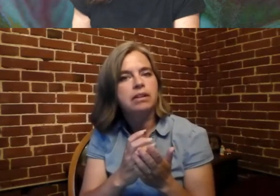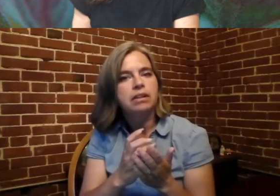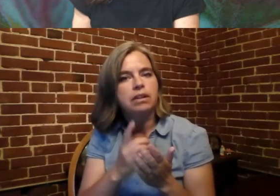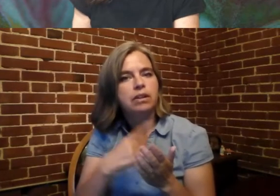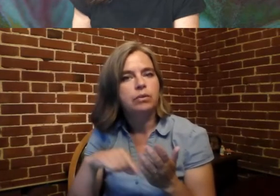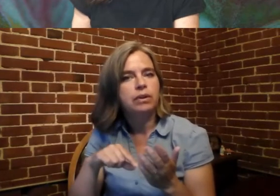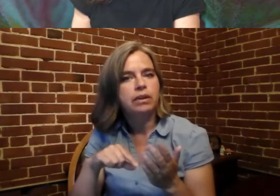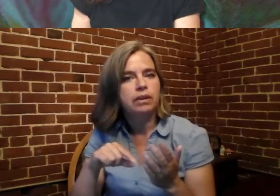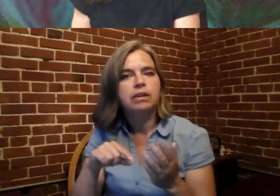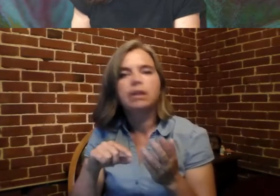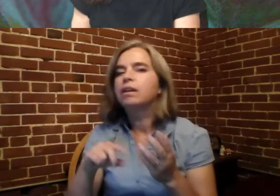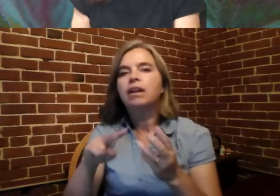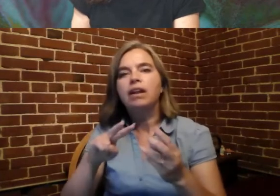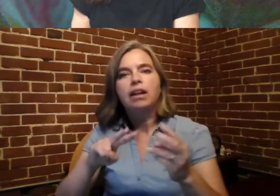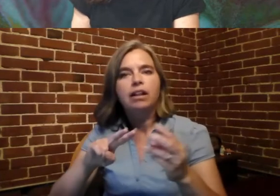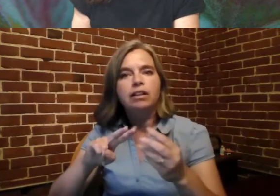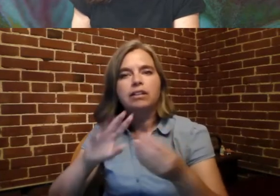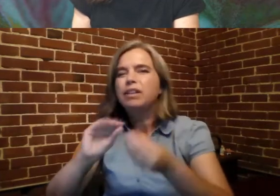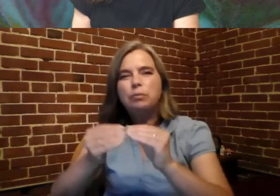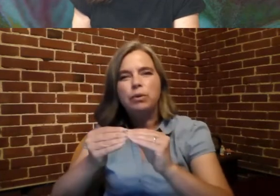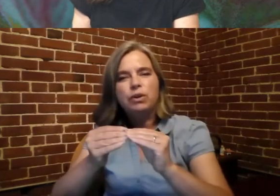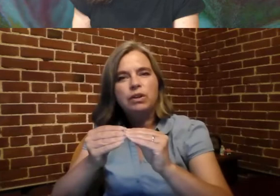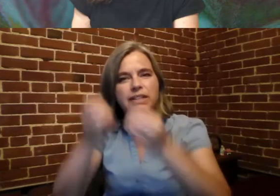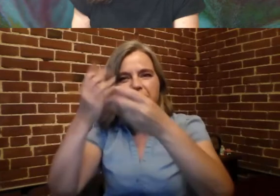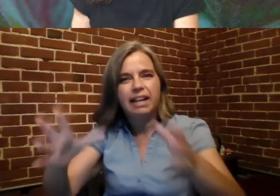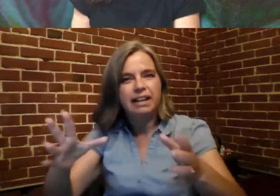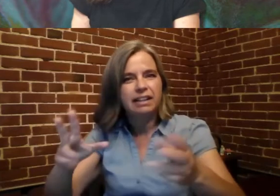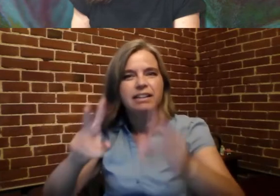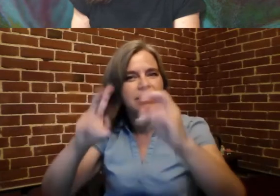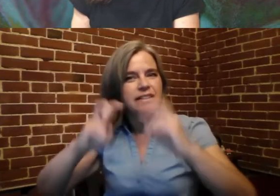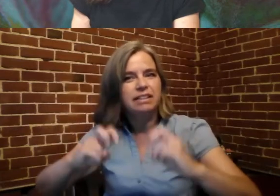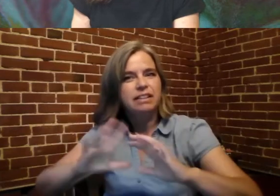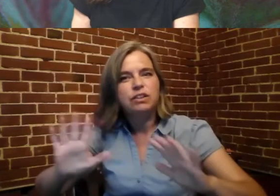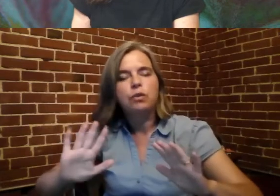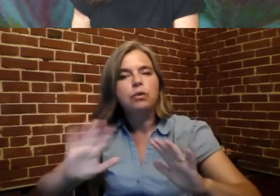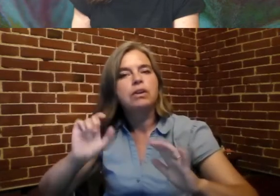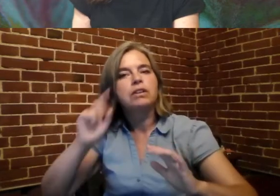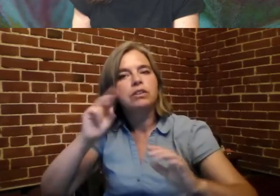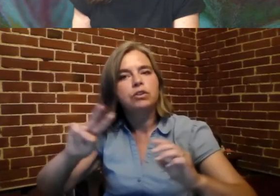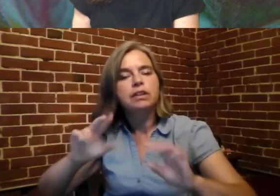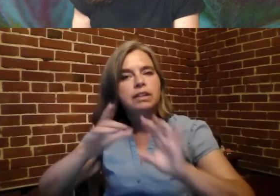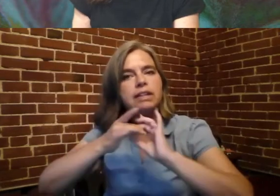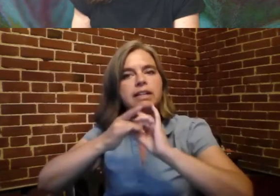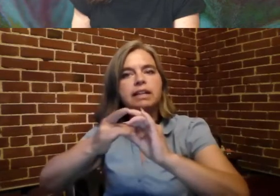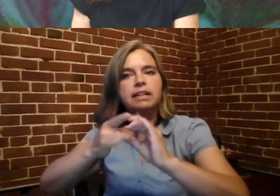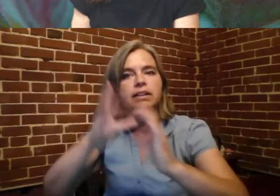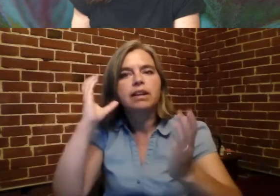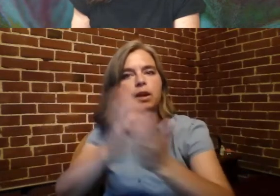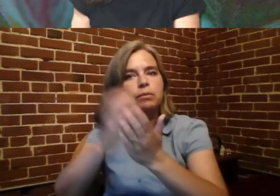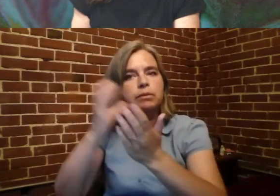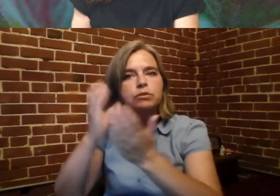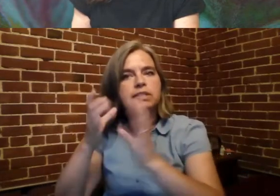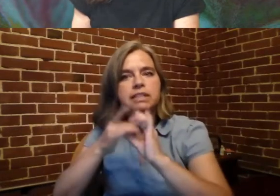of numbers and data, we are looking at this connectivity between the imageries